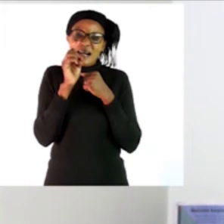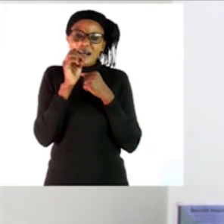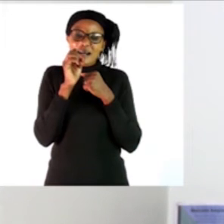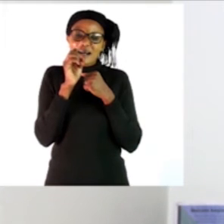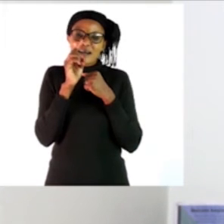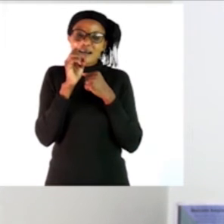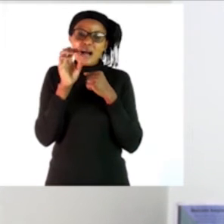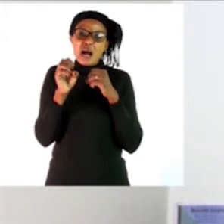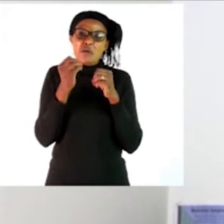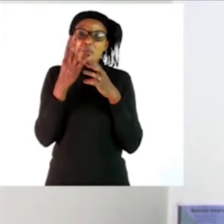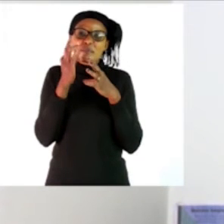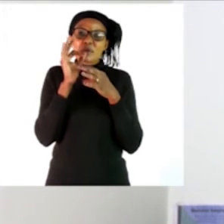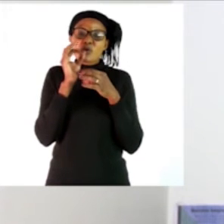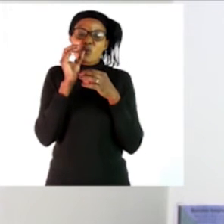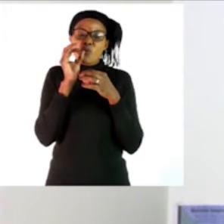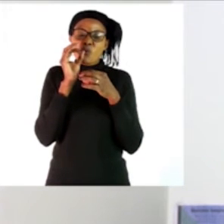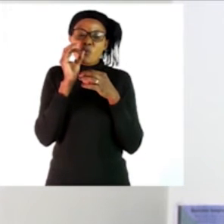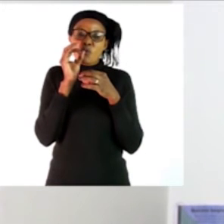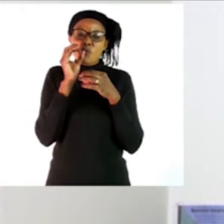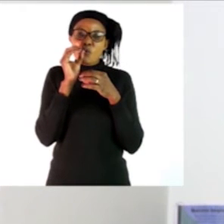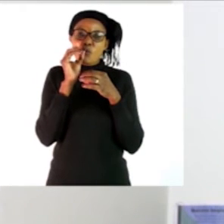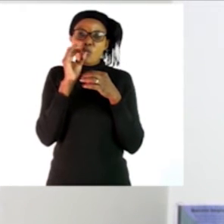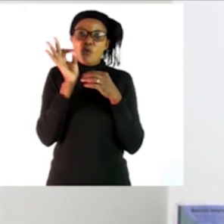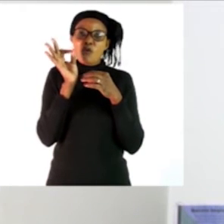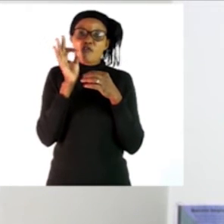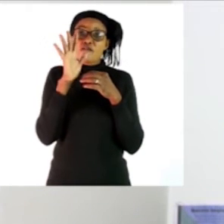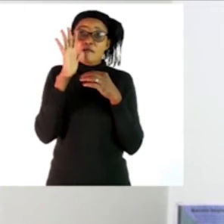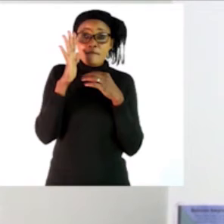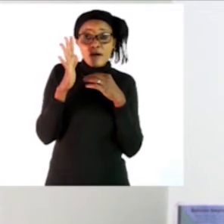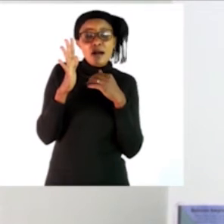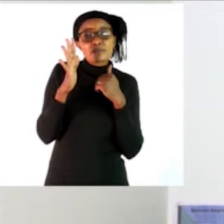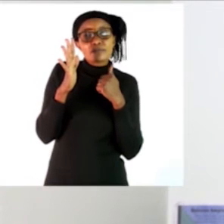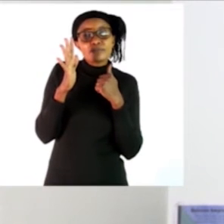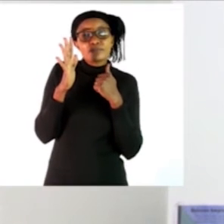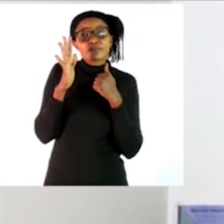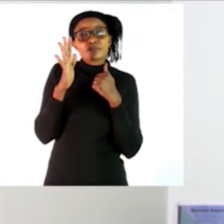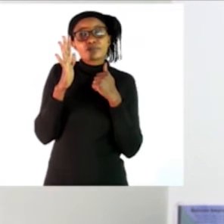here. How much is of? It is 5.